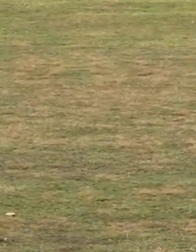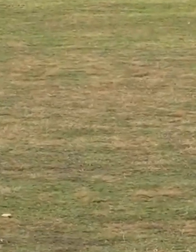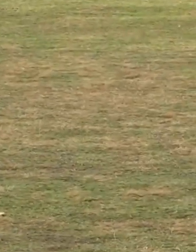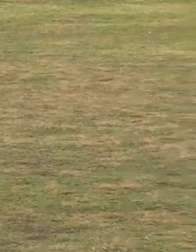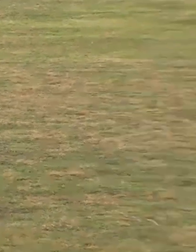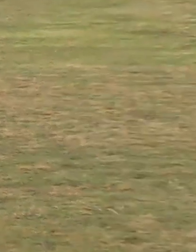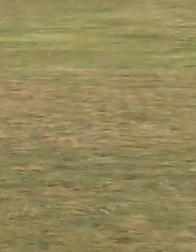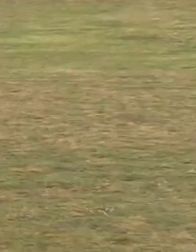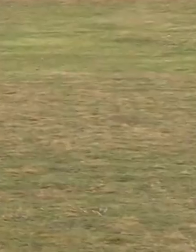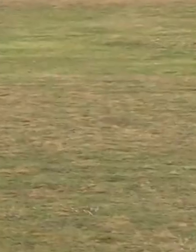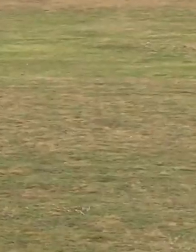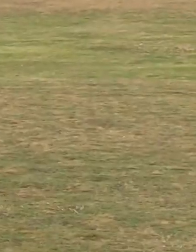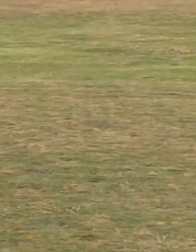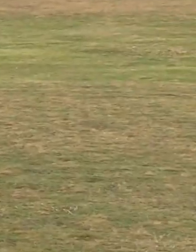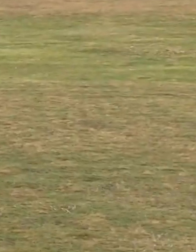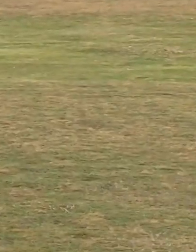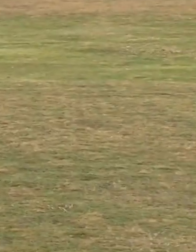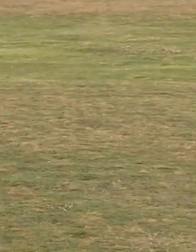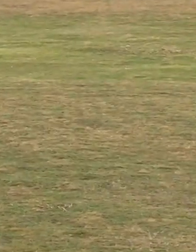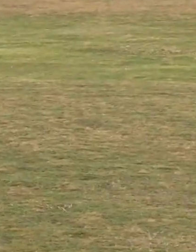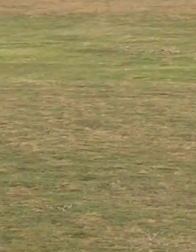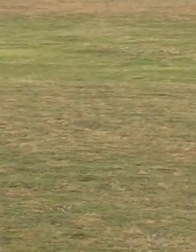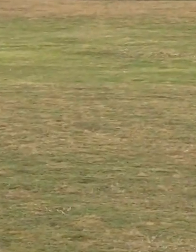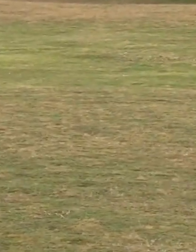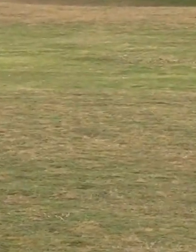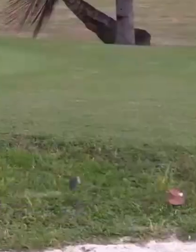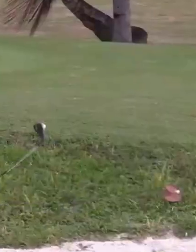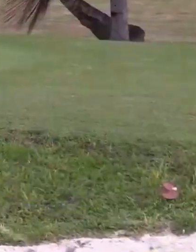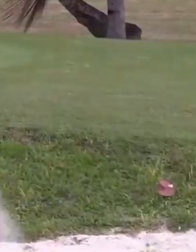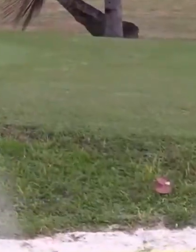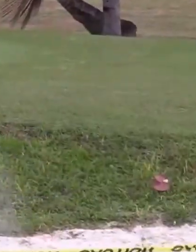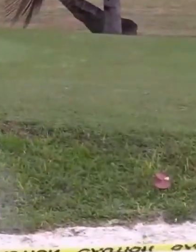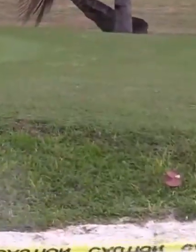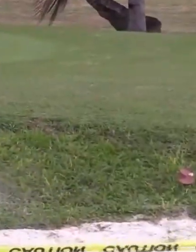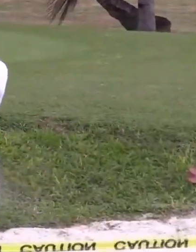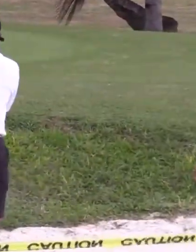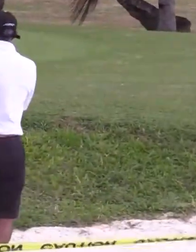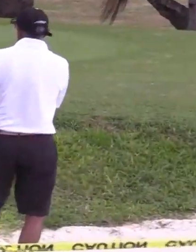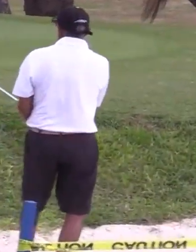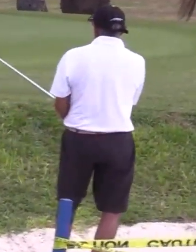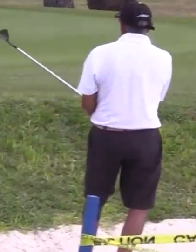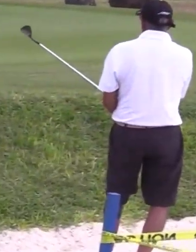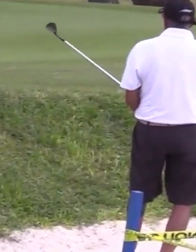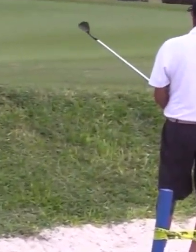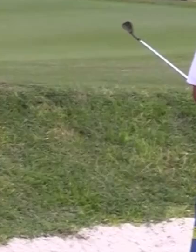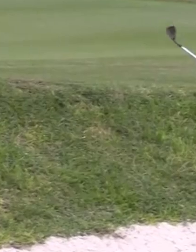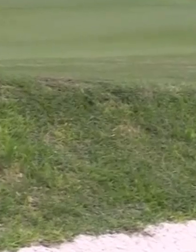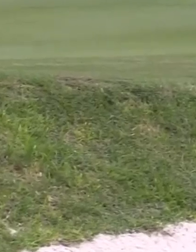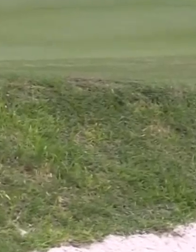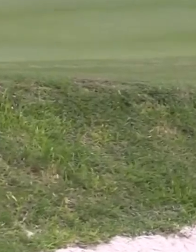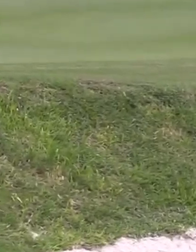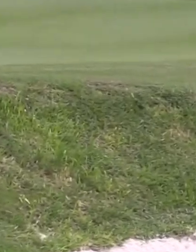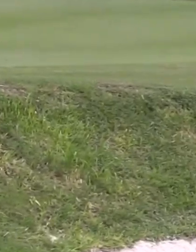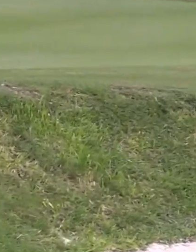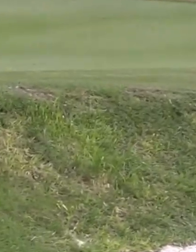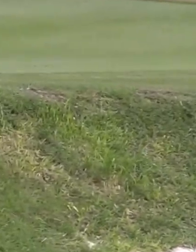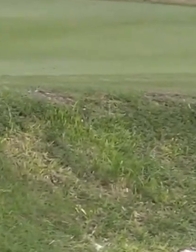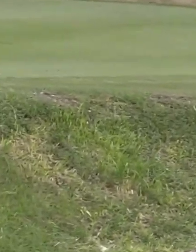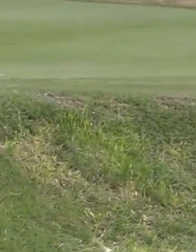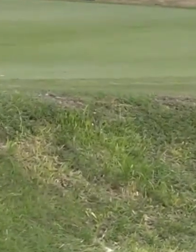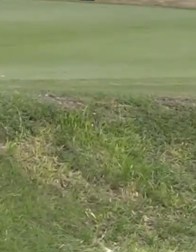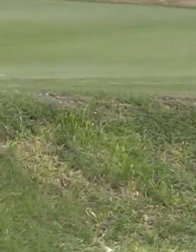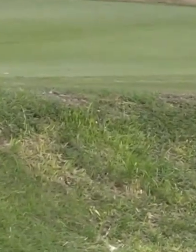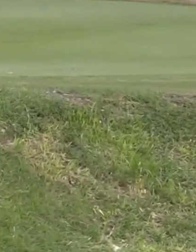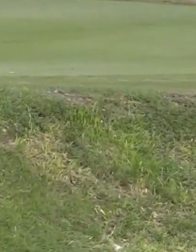opening round, Mariella Young leads the women with a 1 under par 71. Victoria Sinaf ended the day with an even